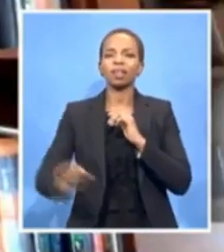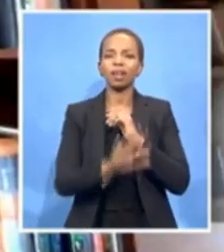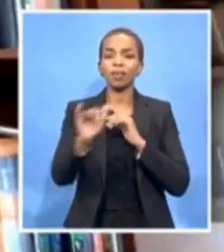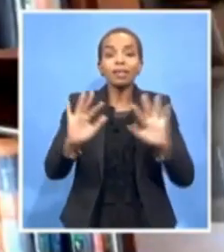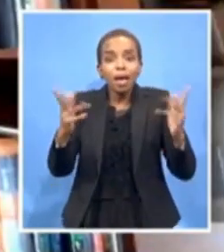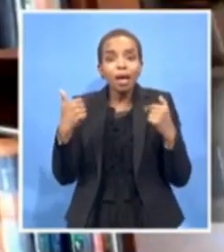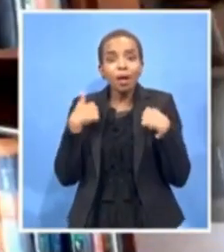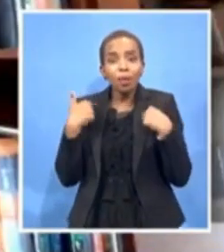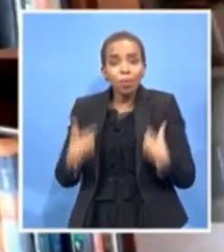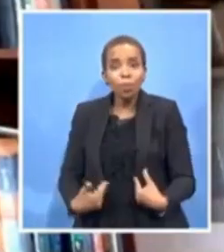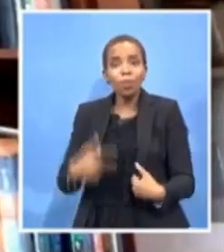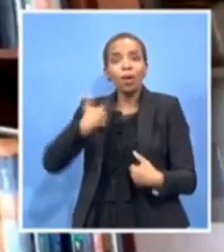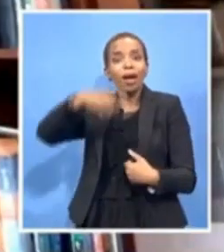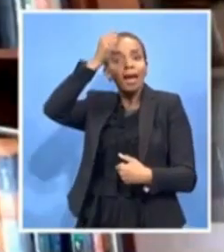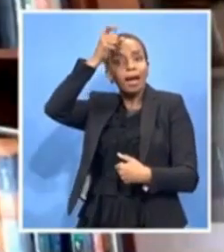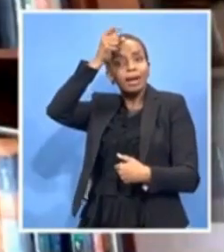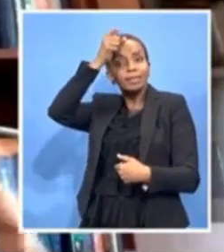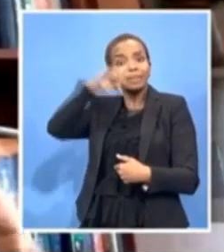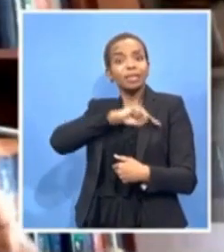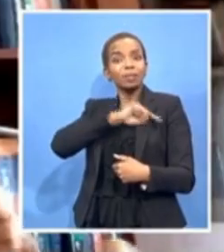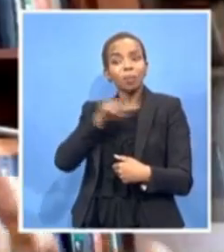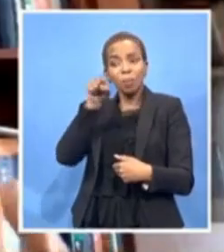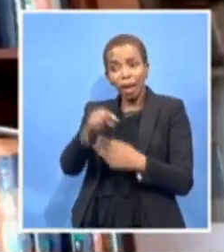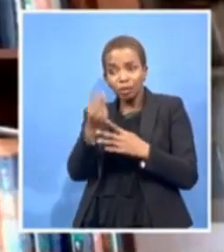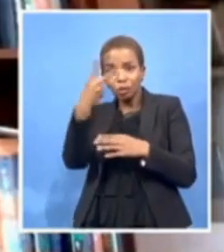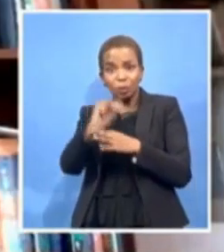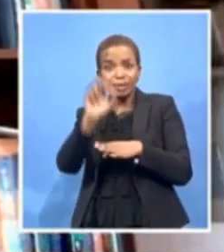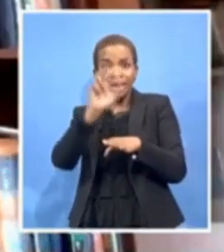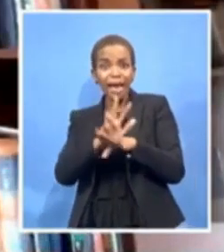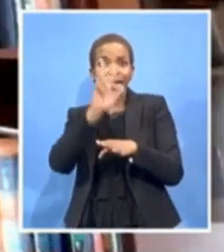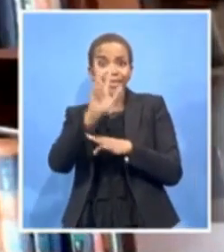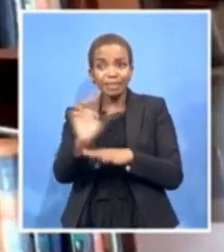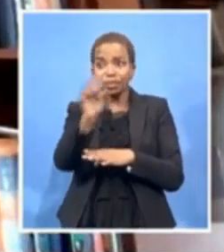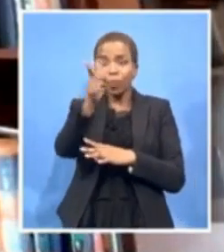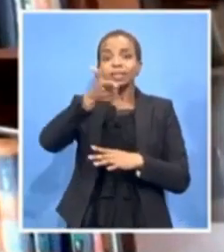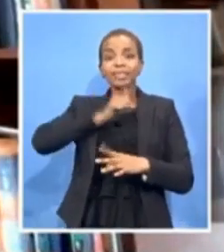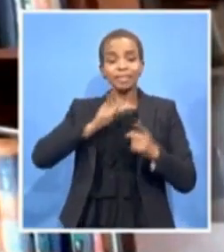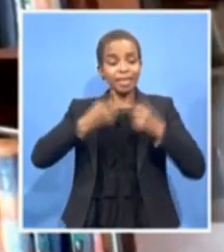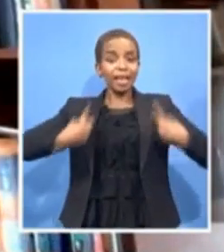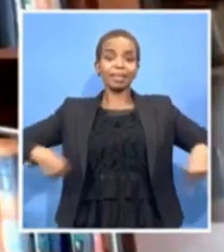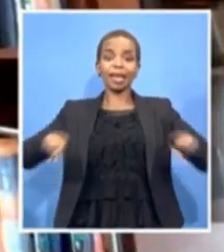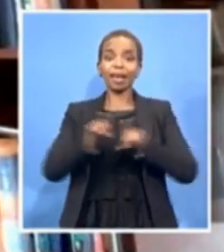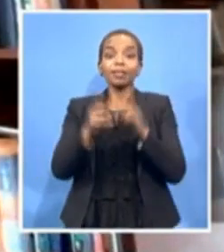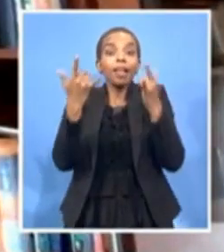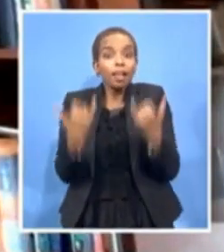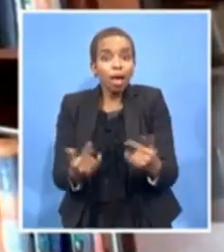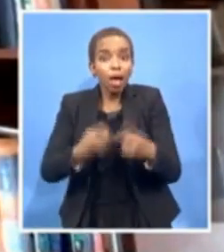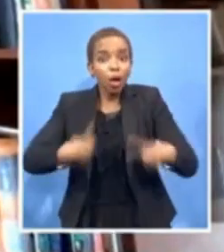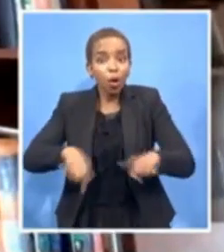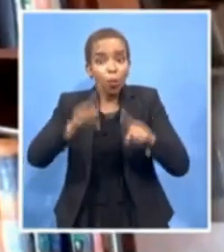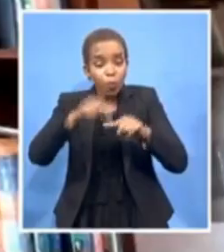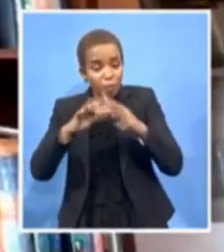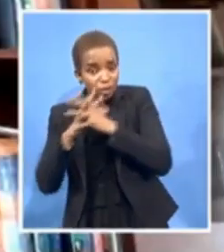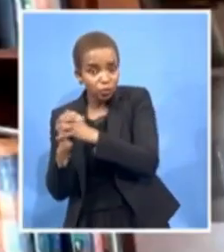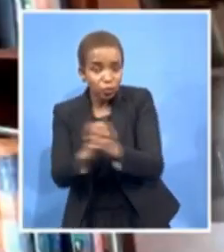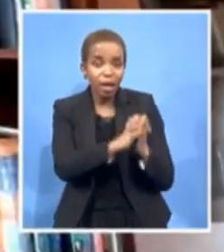year 2018, which tells us that we must now unite. That is how I understand the